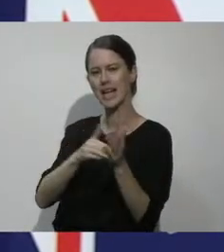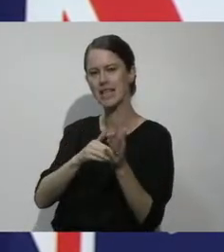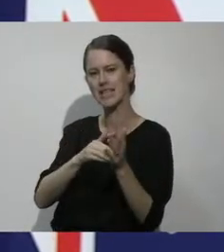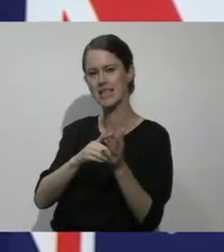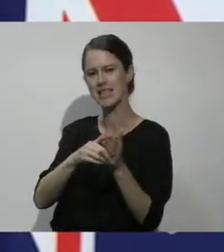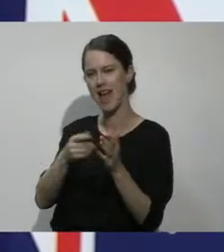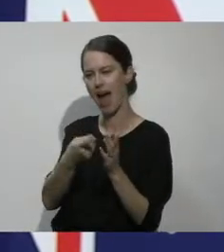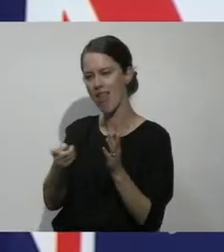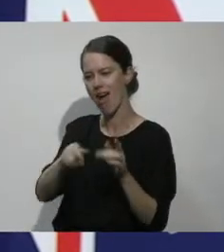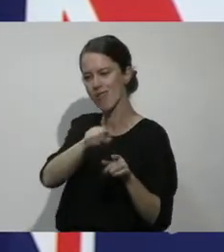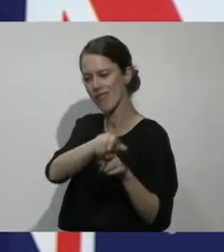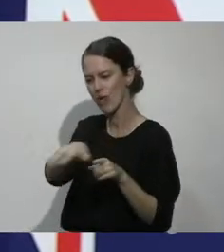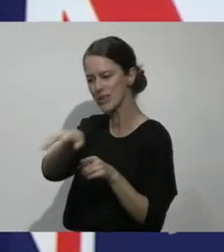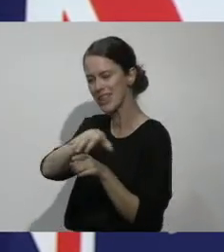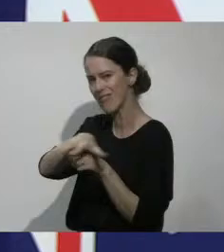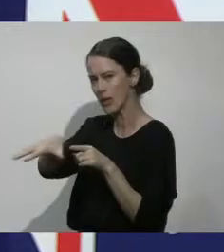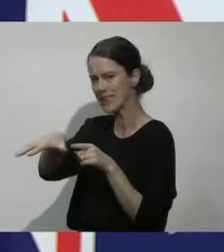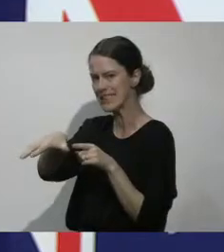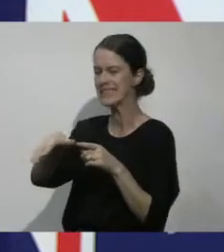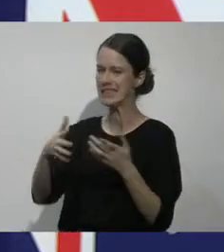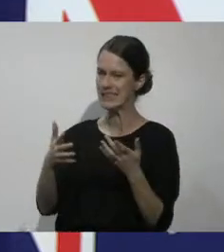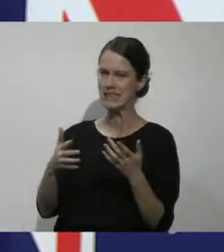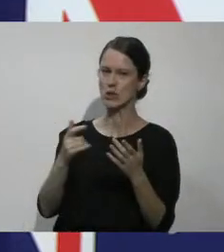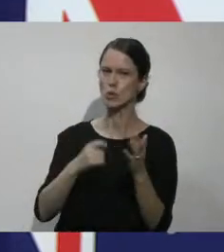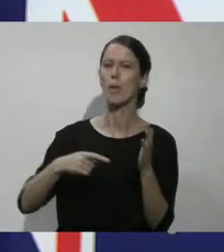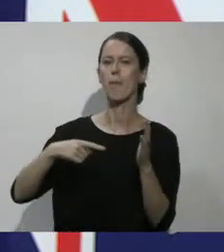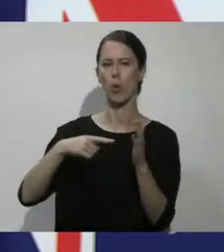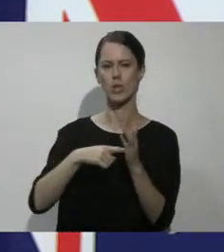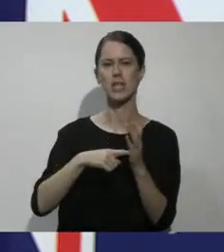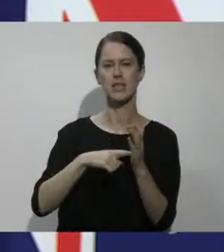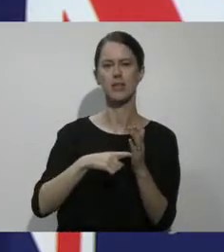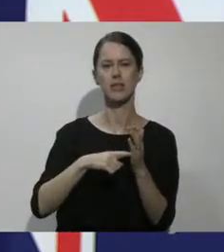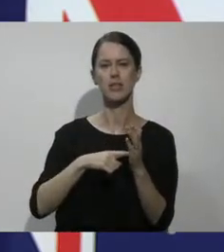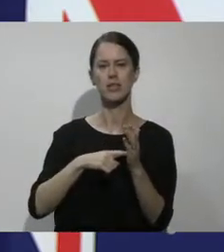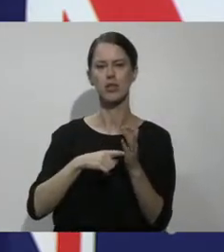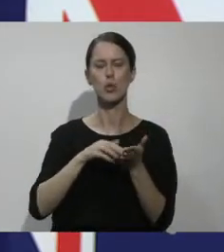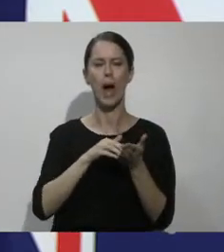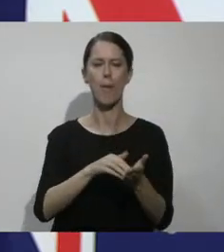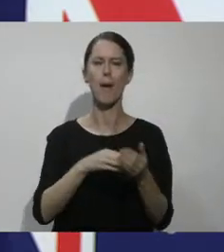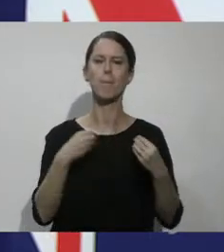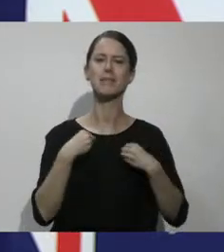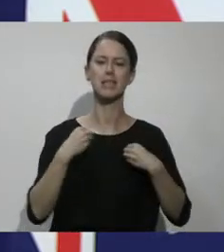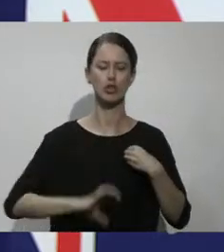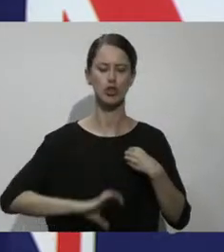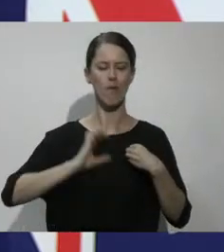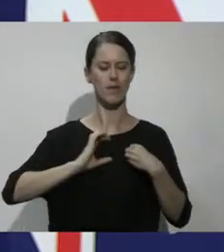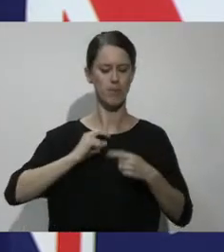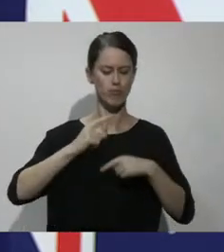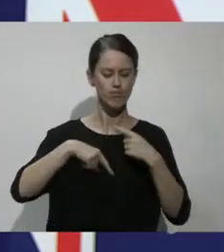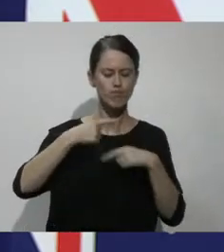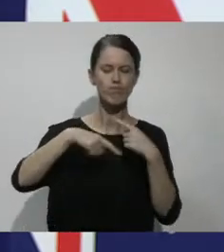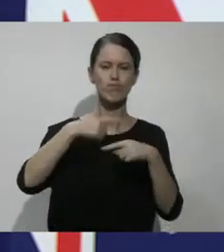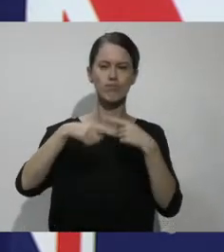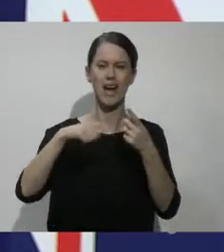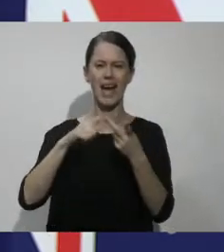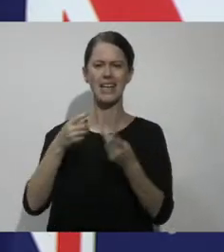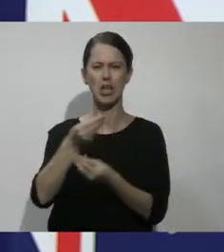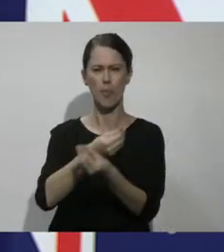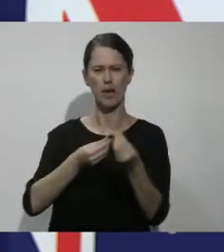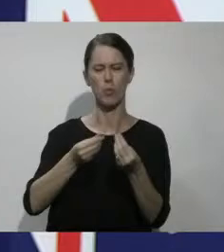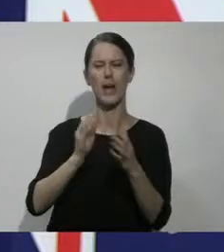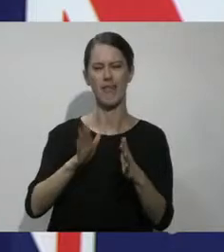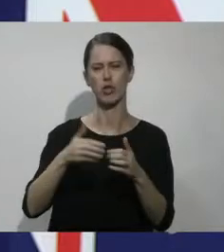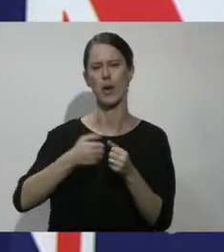well. So clearly for us it was important both for confidence reasons but also for those pure economic reasons to be able to do